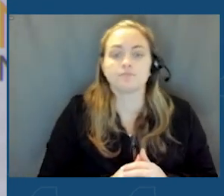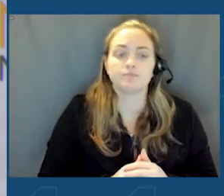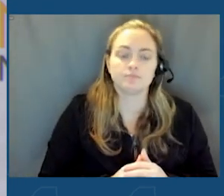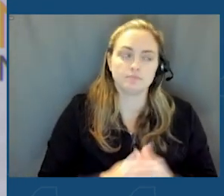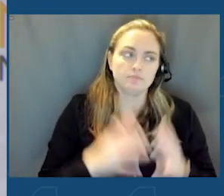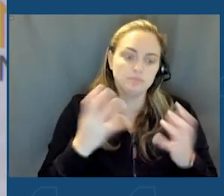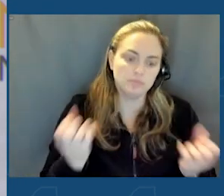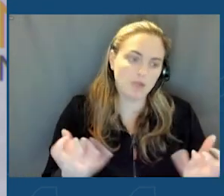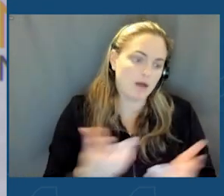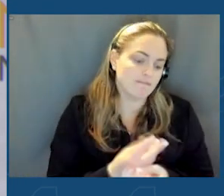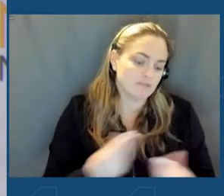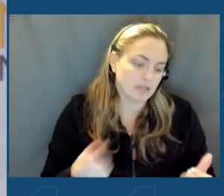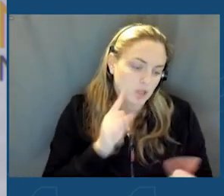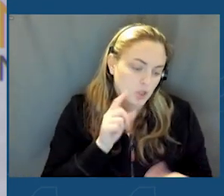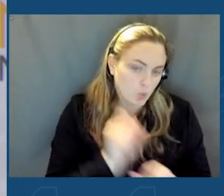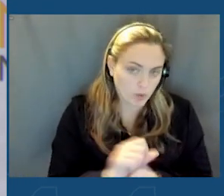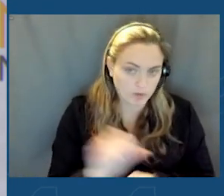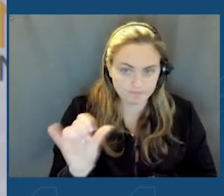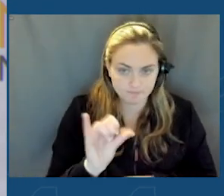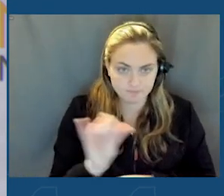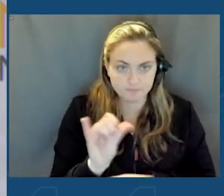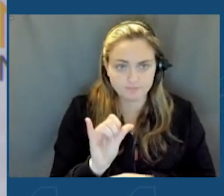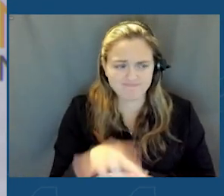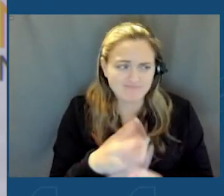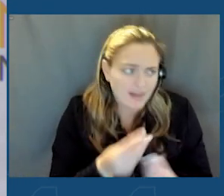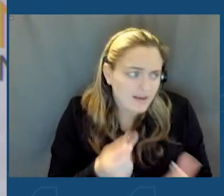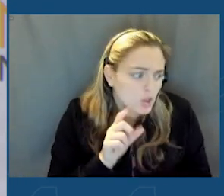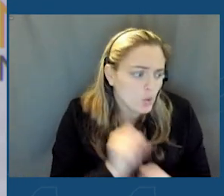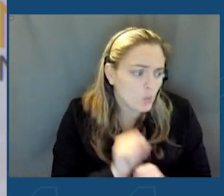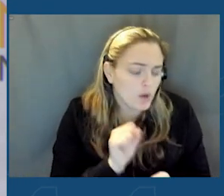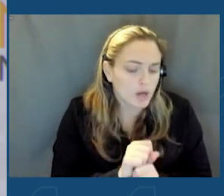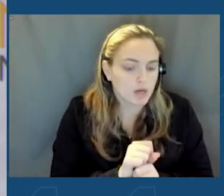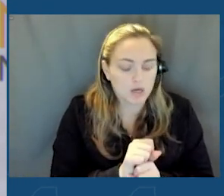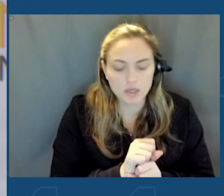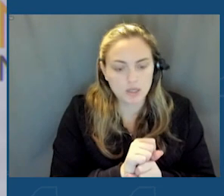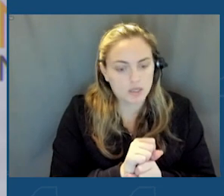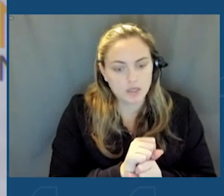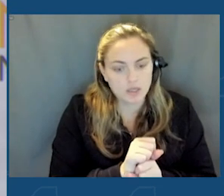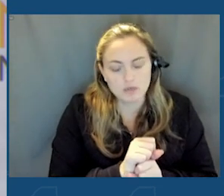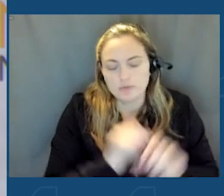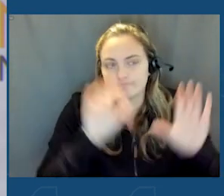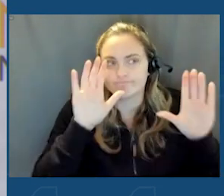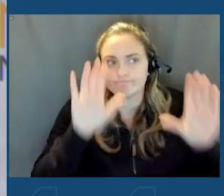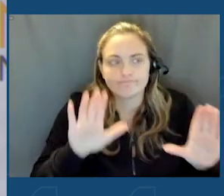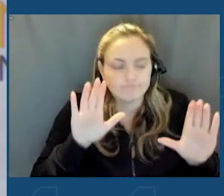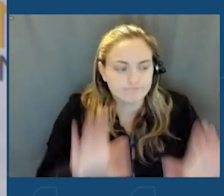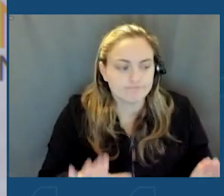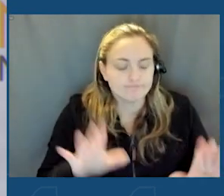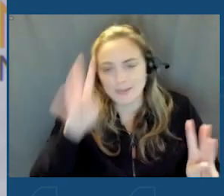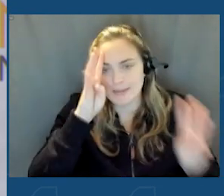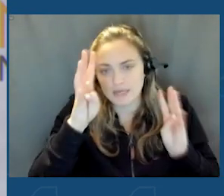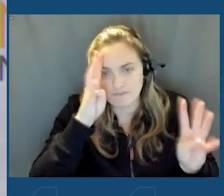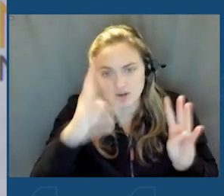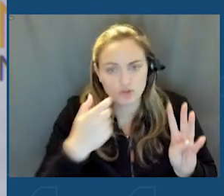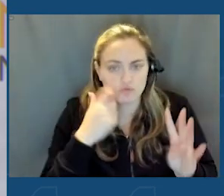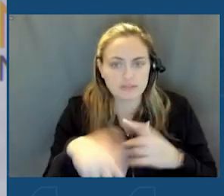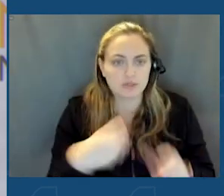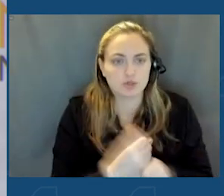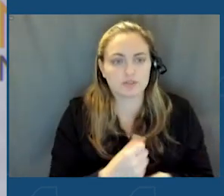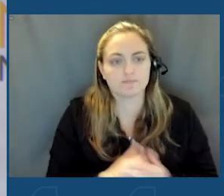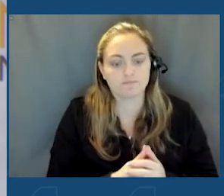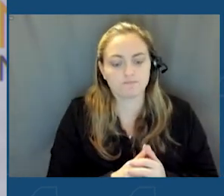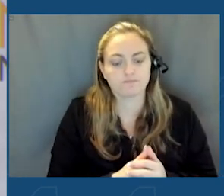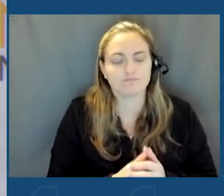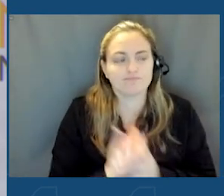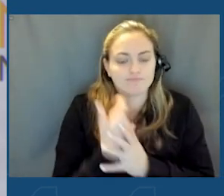work. And that healing work has been something that has been phenomenally innovative in the recent years. We just started